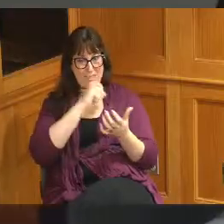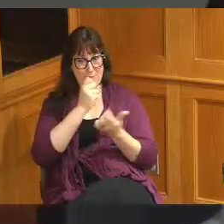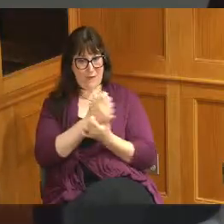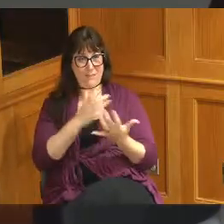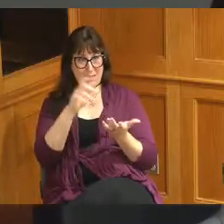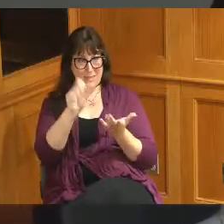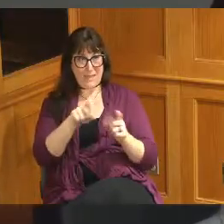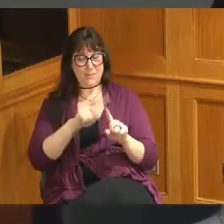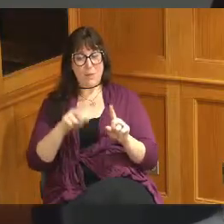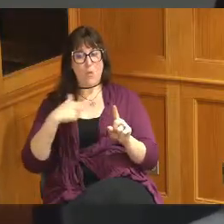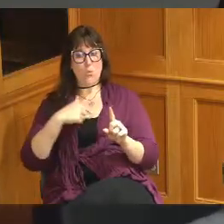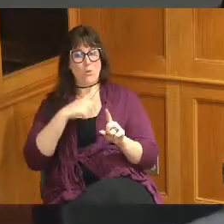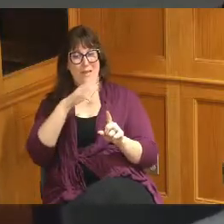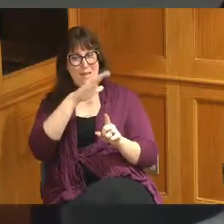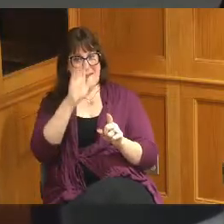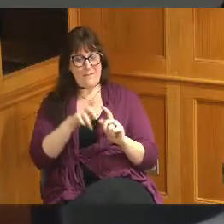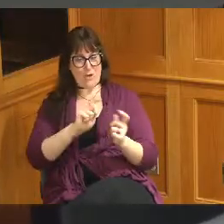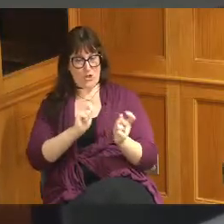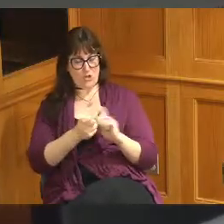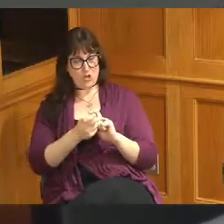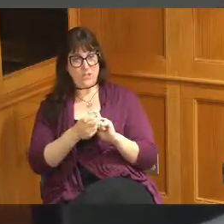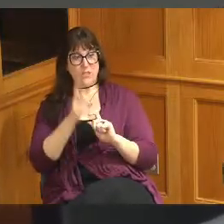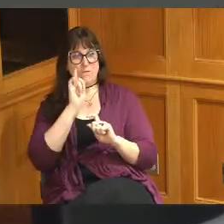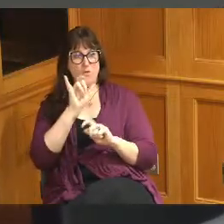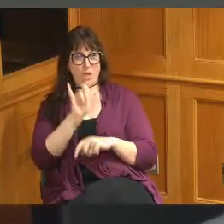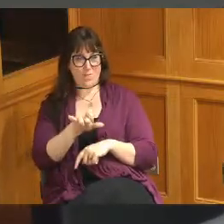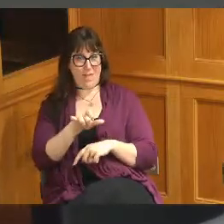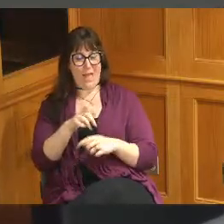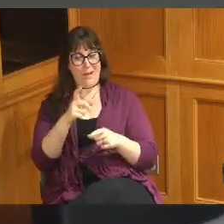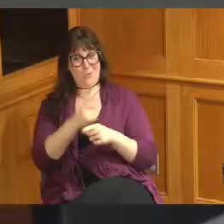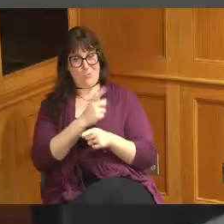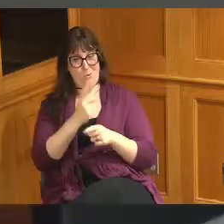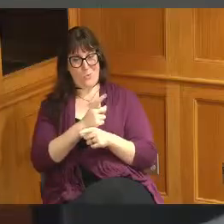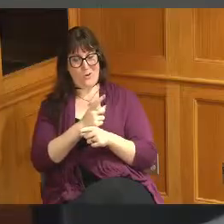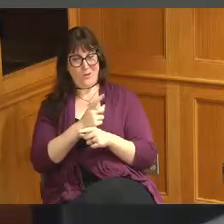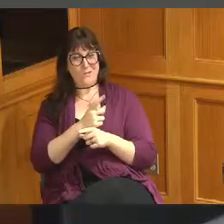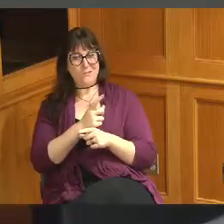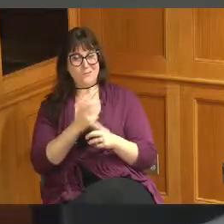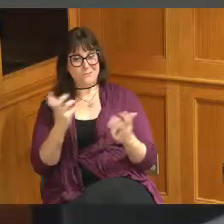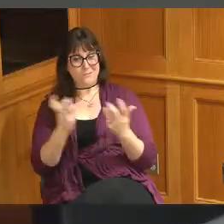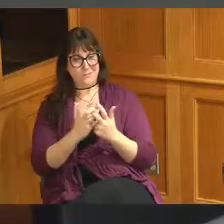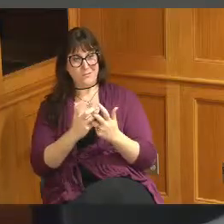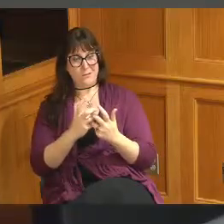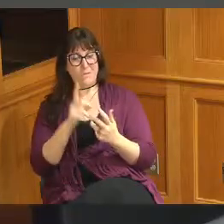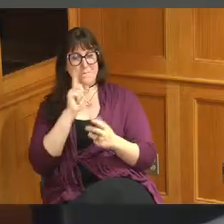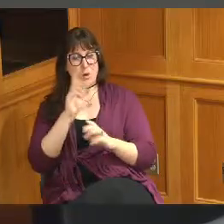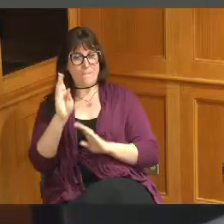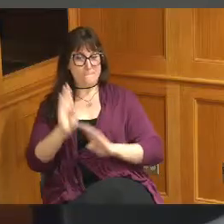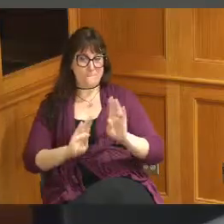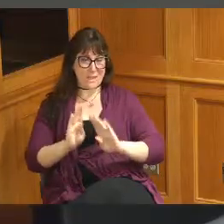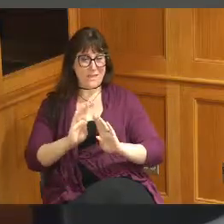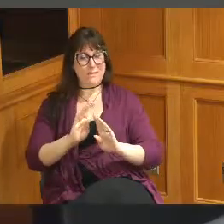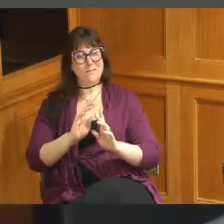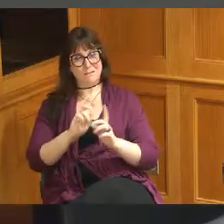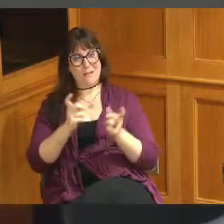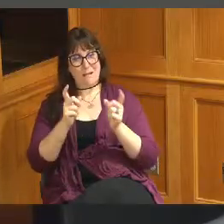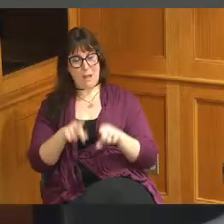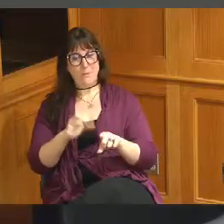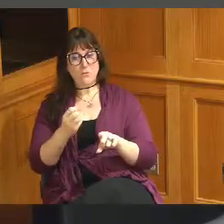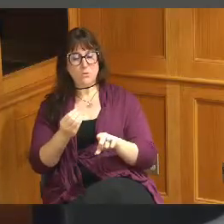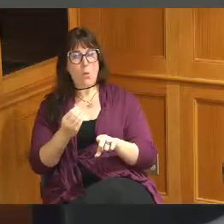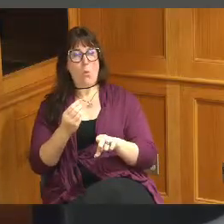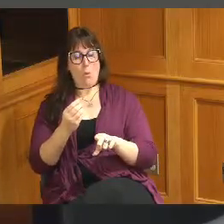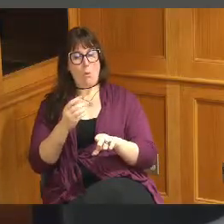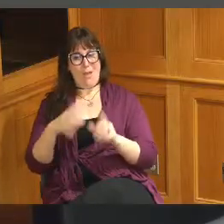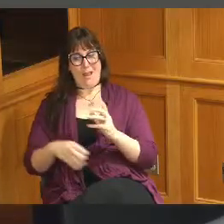but we just never adjusted the appropriation to fit with the actual bids that came in. So this